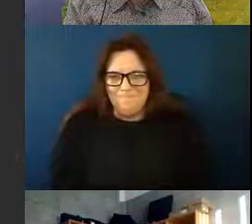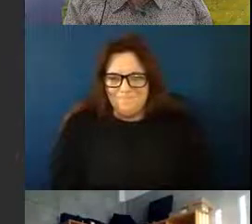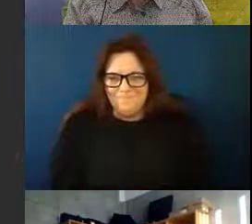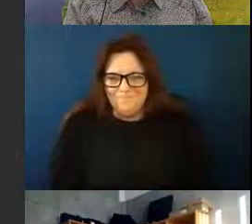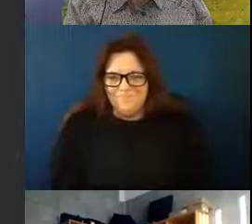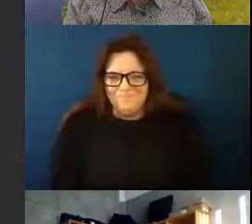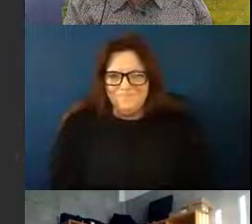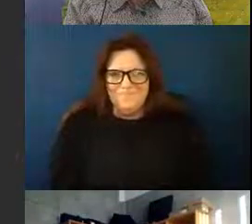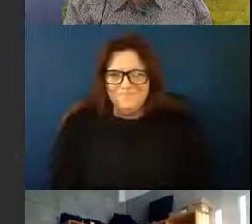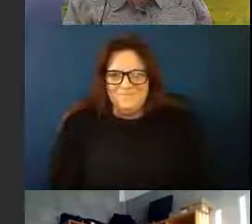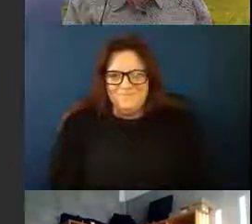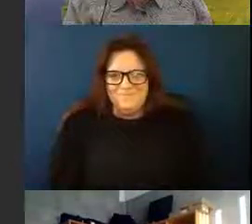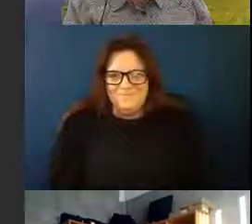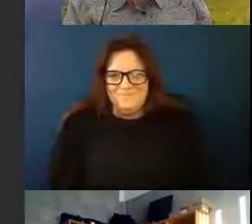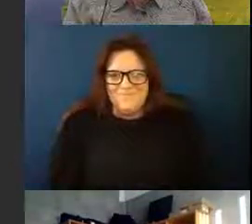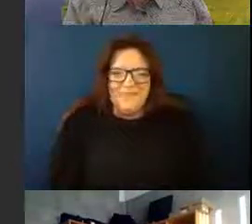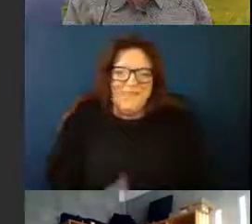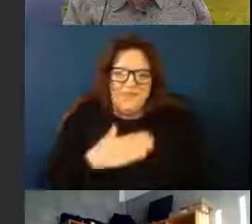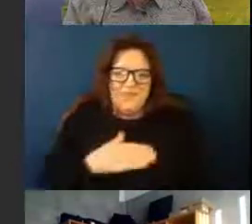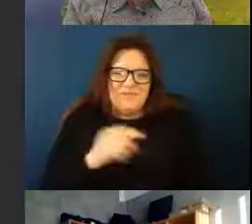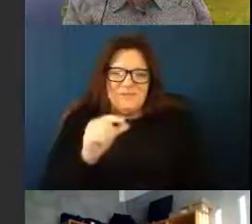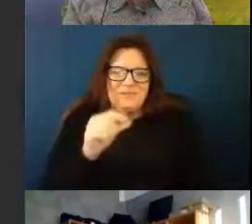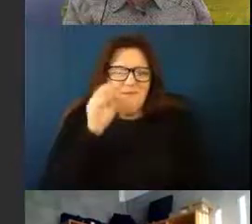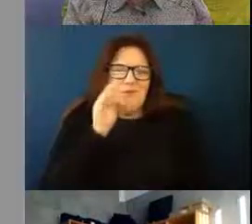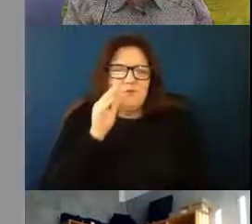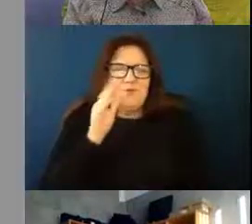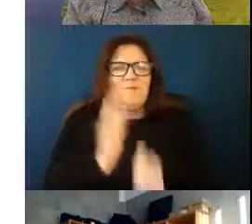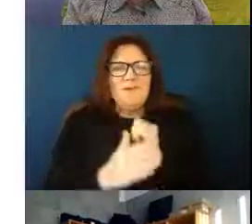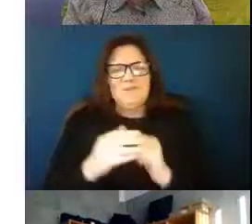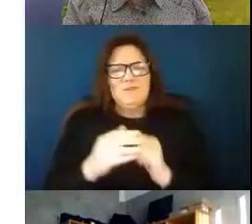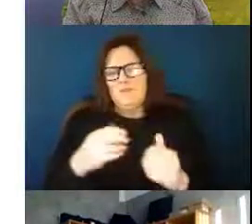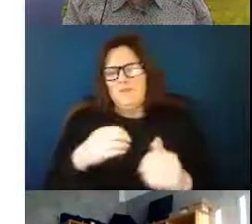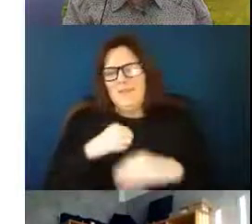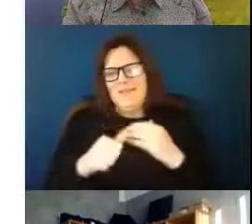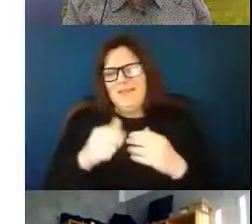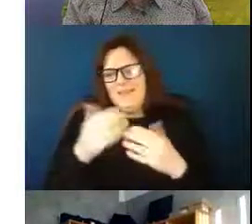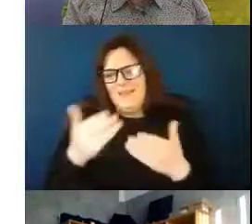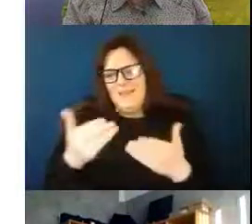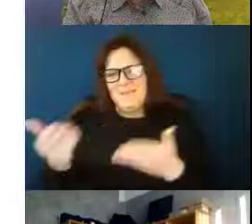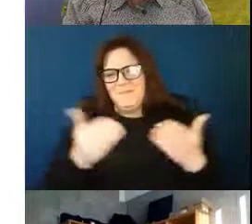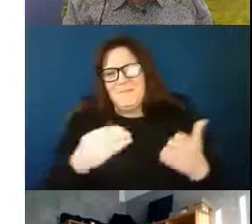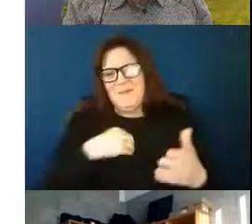So anyway, just a little bit of fun to finish with today. So just handing back to you all.